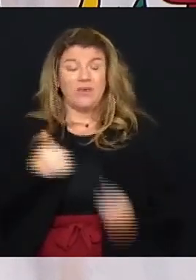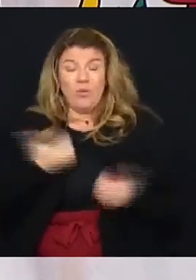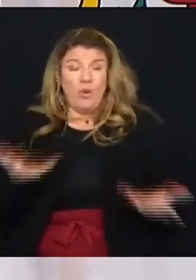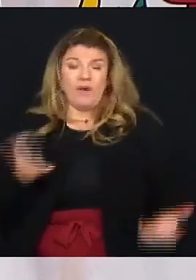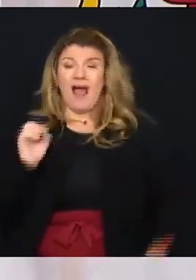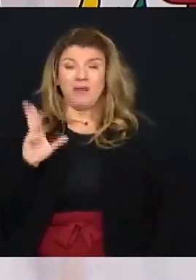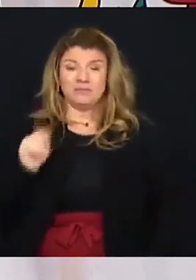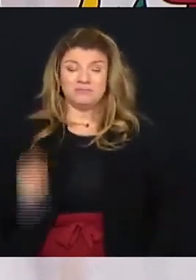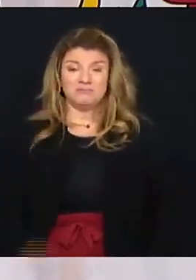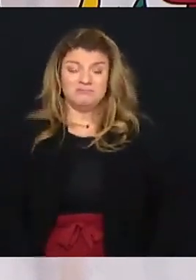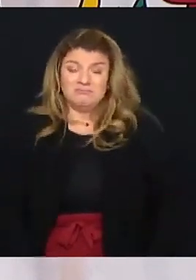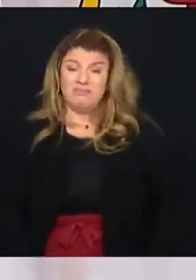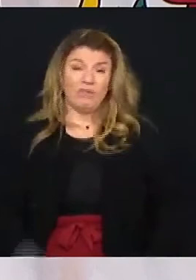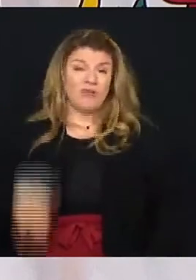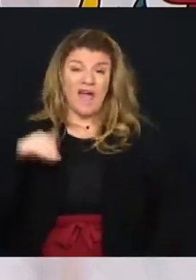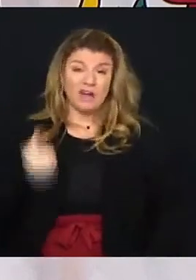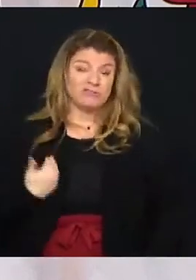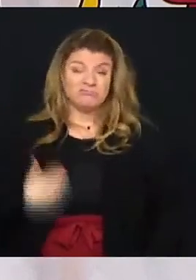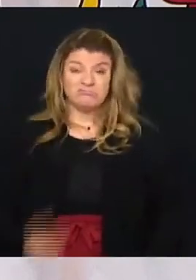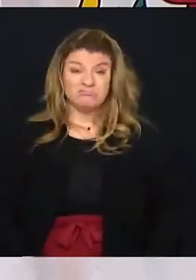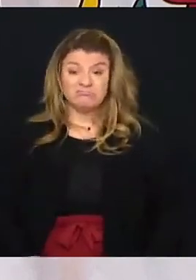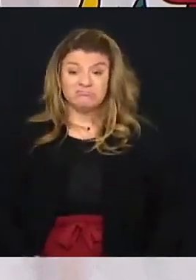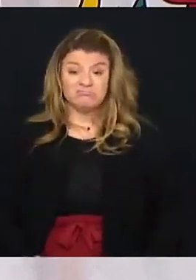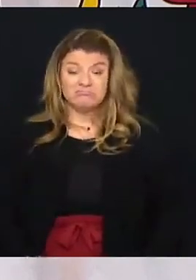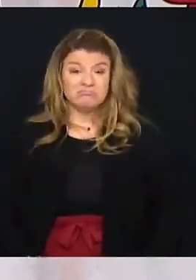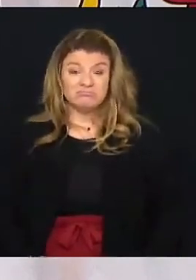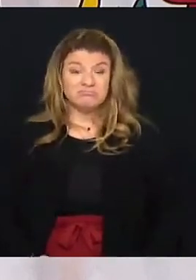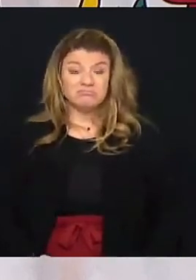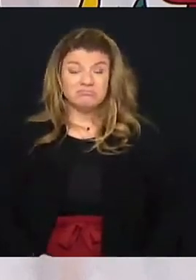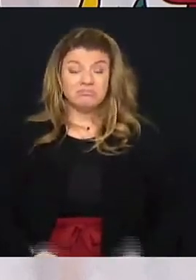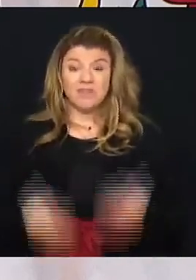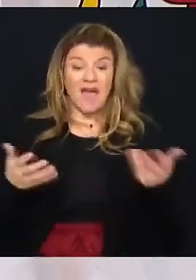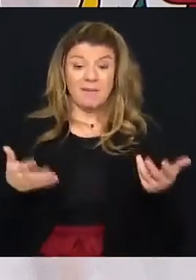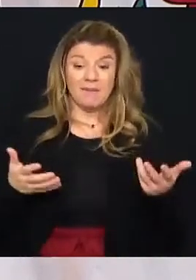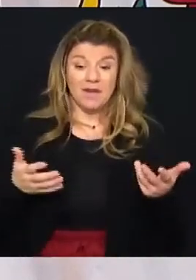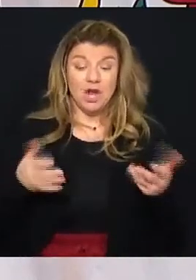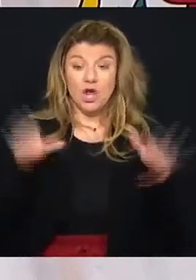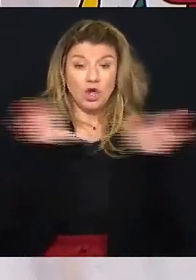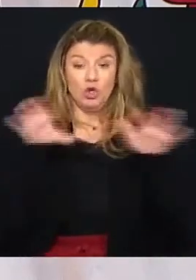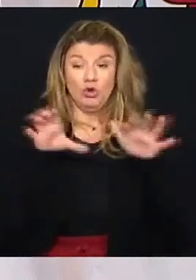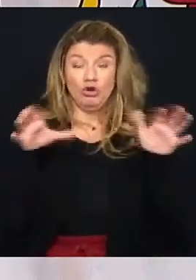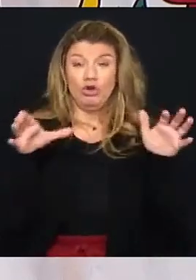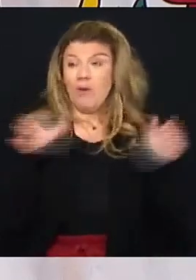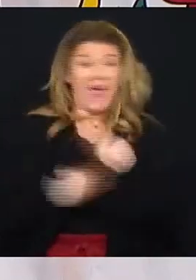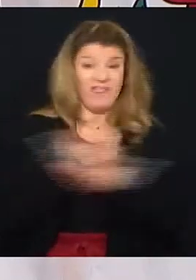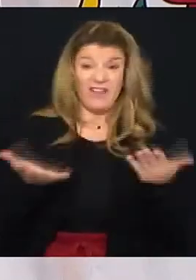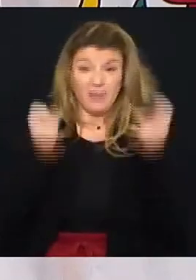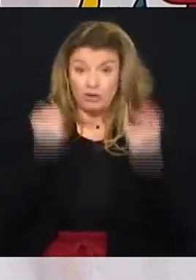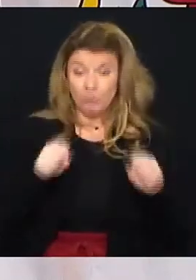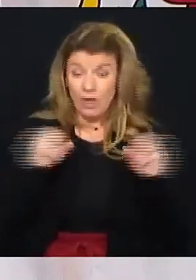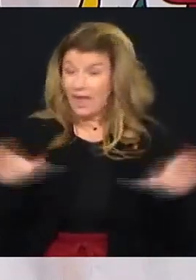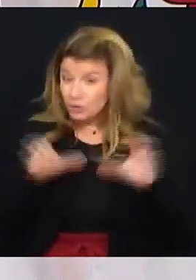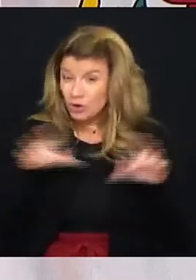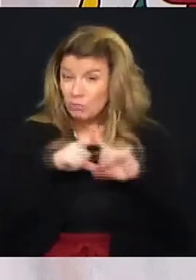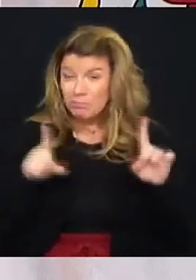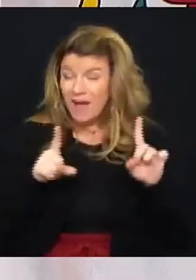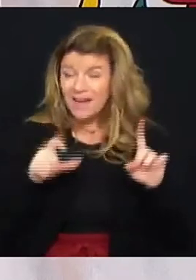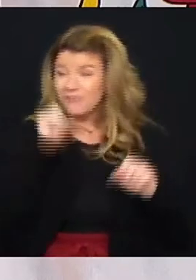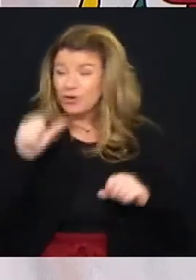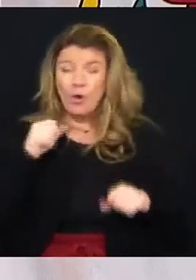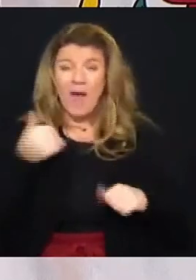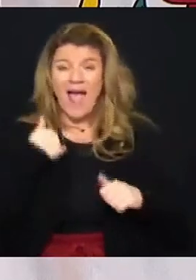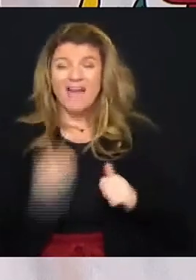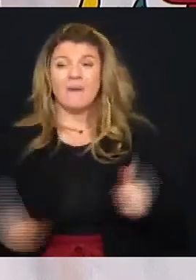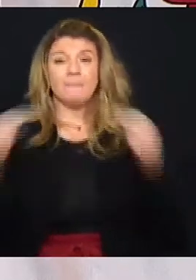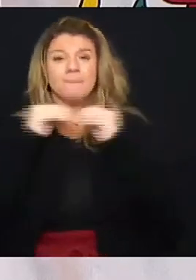out. They're just tired. I mean, for crying out loud, you know, you can do any and everything you can possibly do, but if you don't have